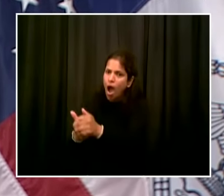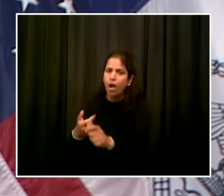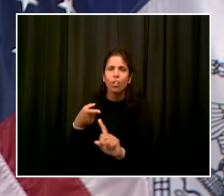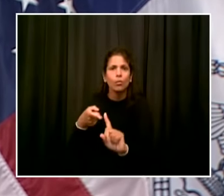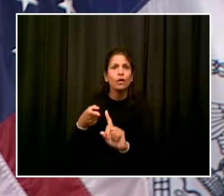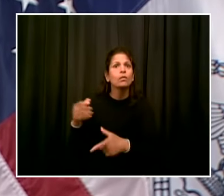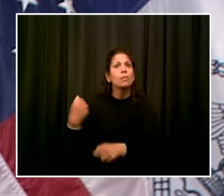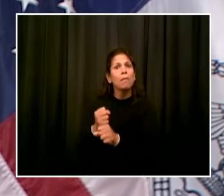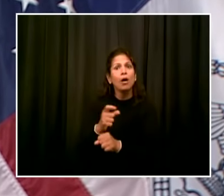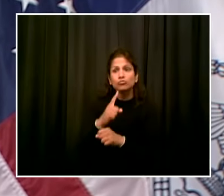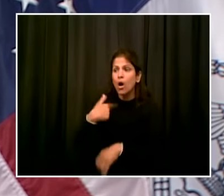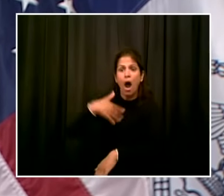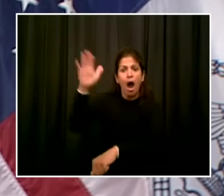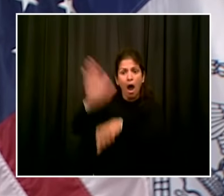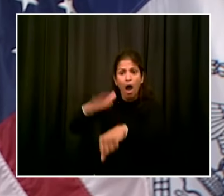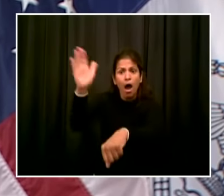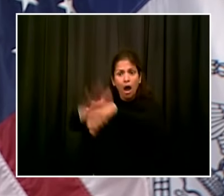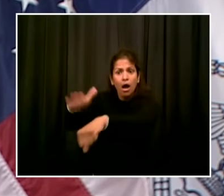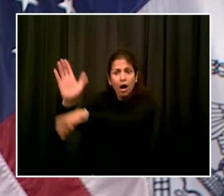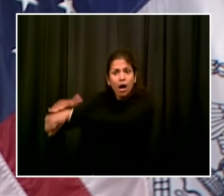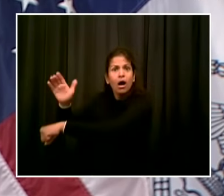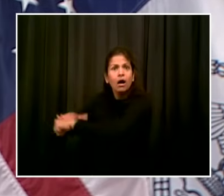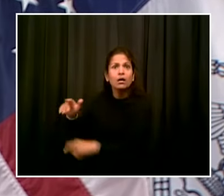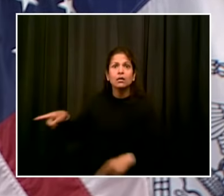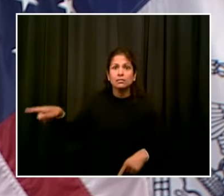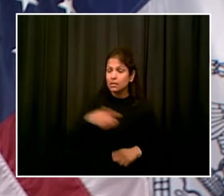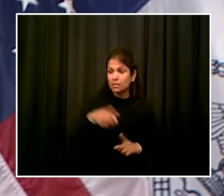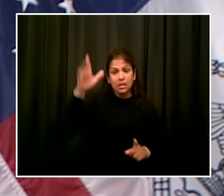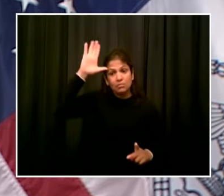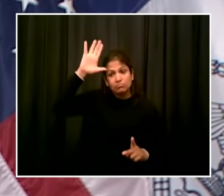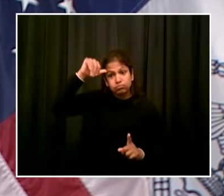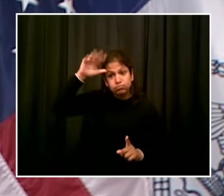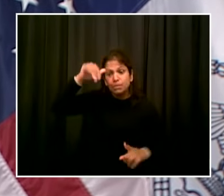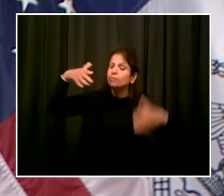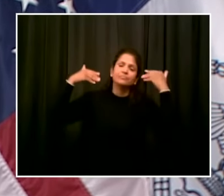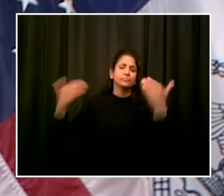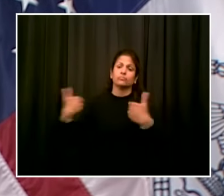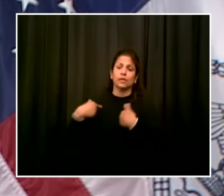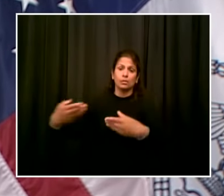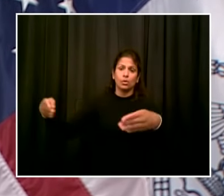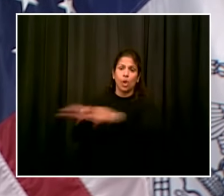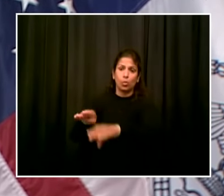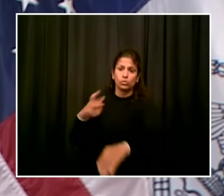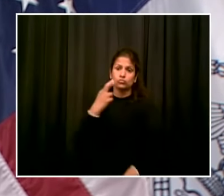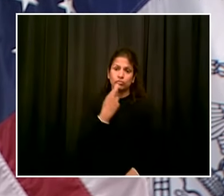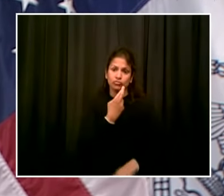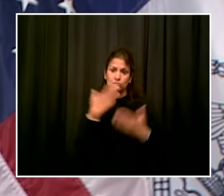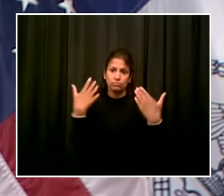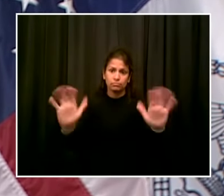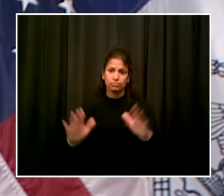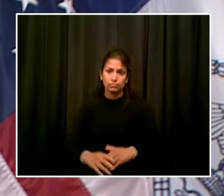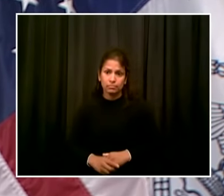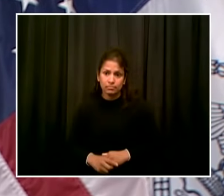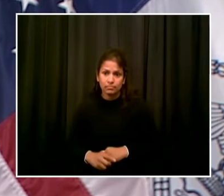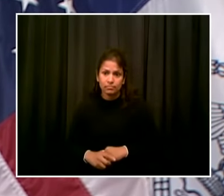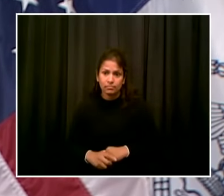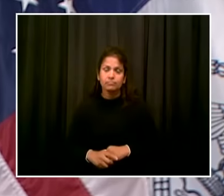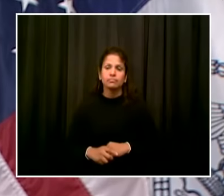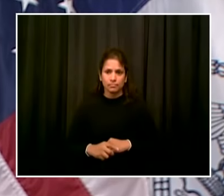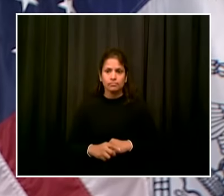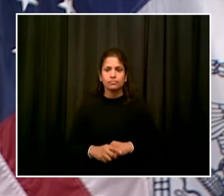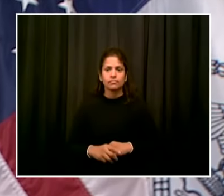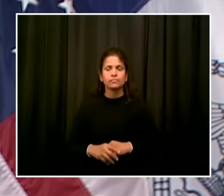Maya, Just to follow up on that specifically, what would be your response to City Council member Constantinides and the people